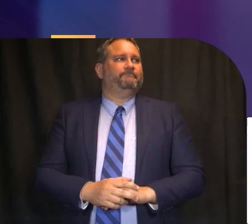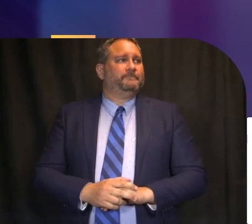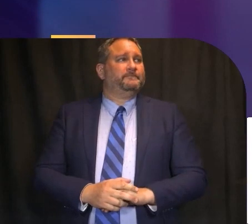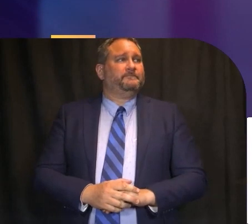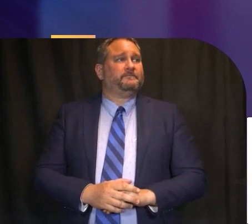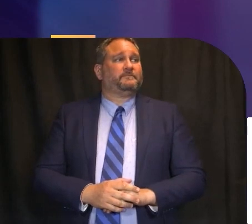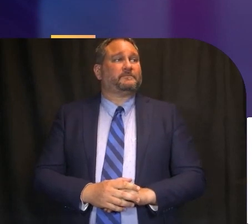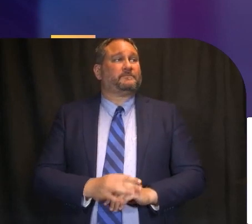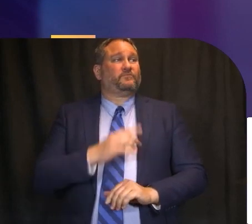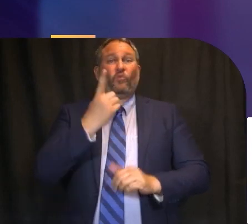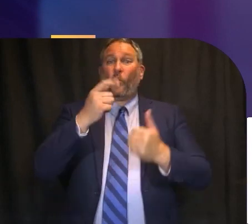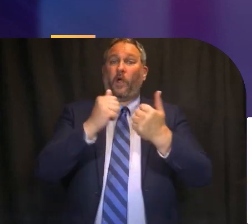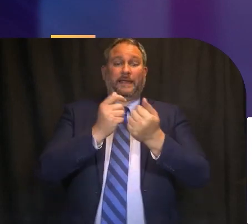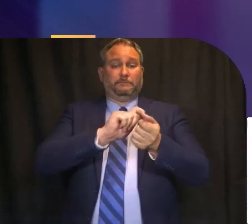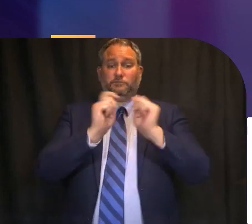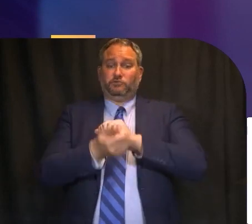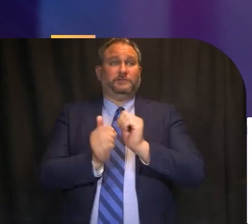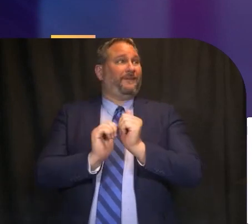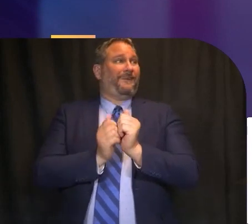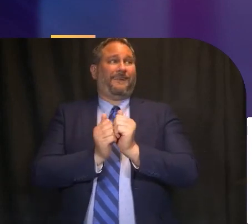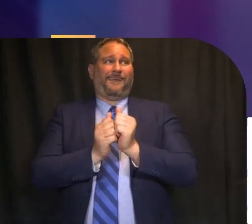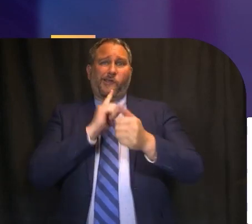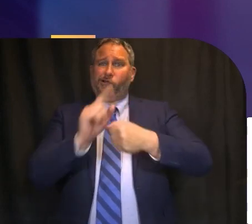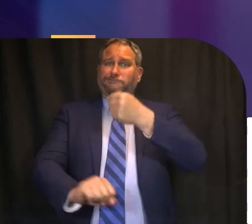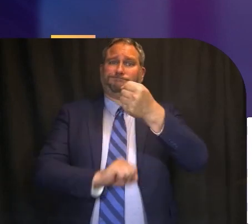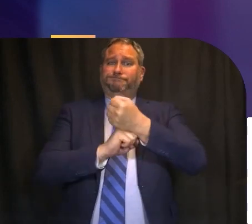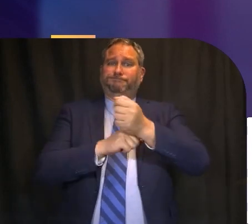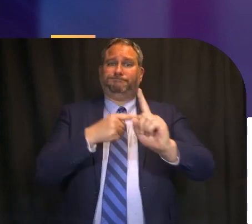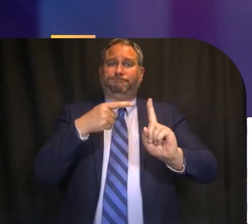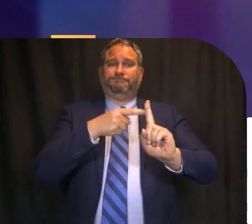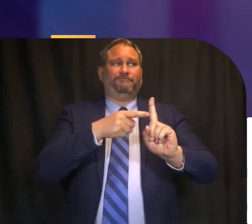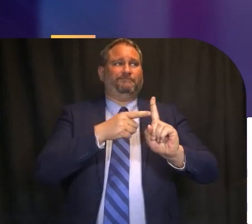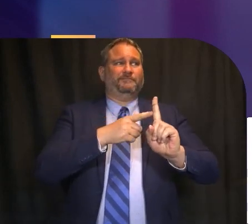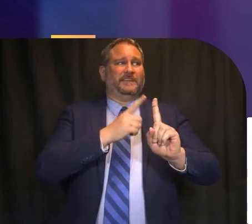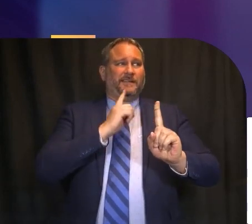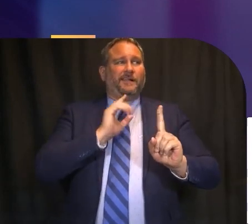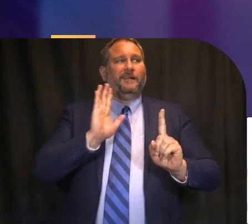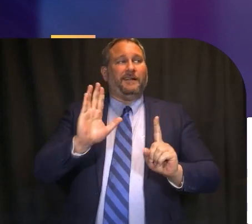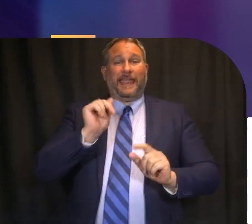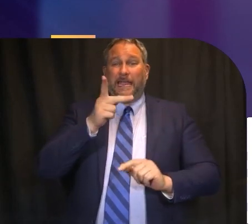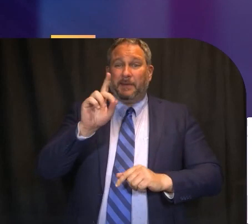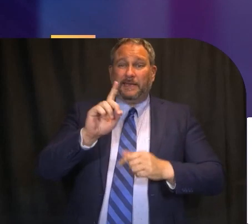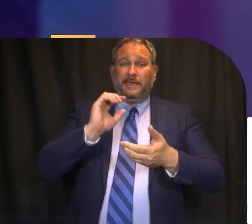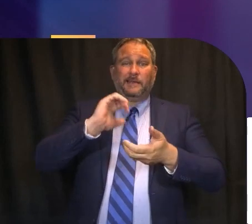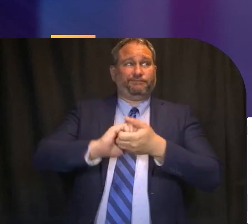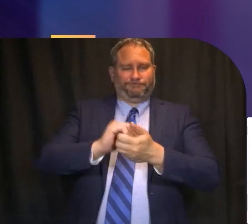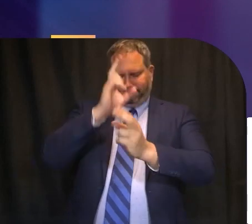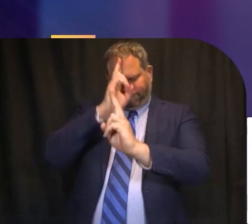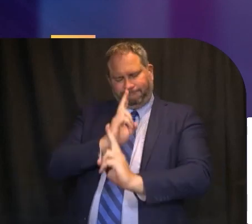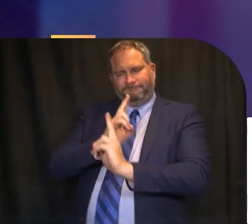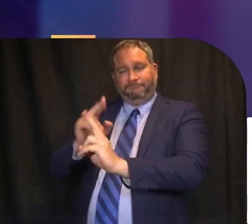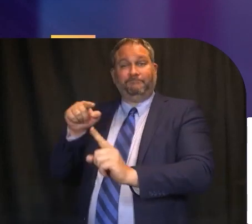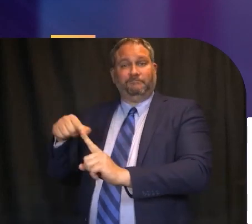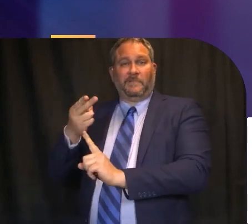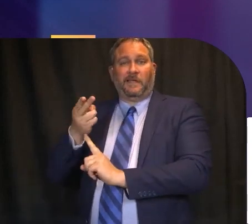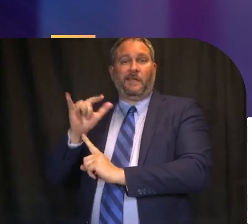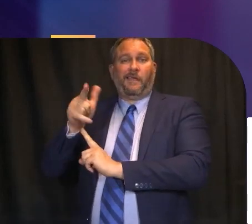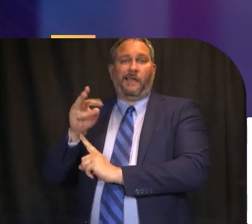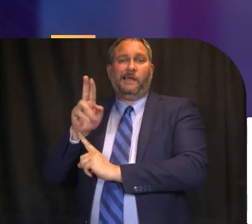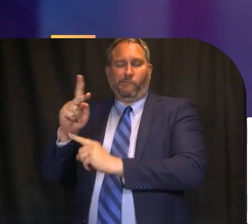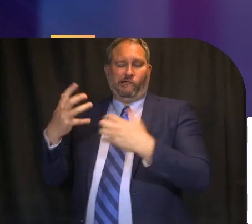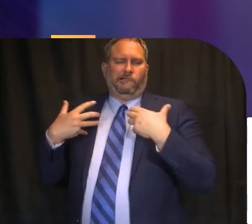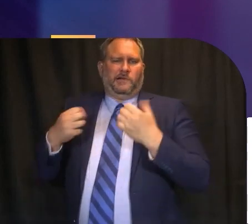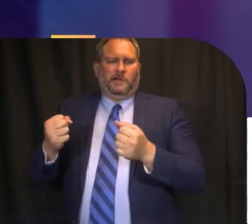tonight's AAPD Corporate Leadership Awardee, Highmark Health's David Holmberg. I've known David for